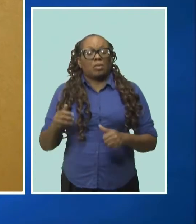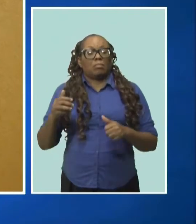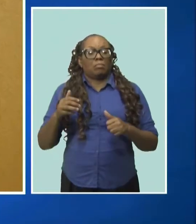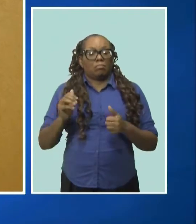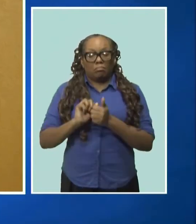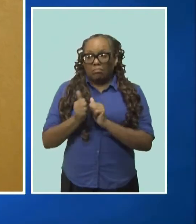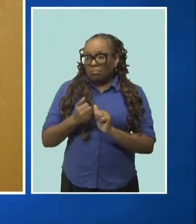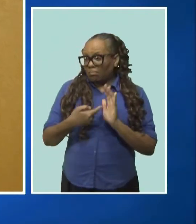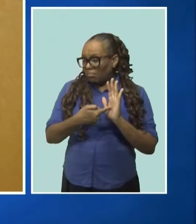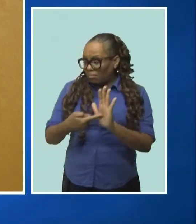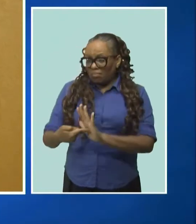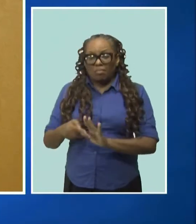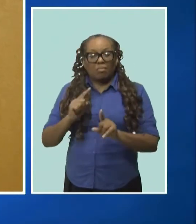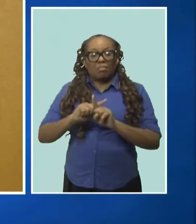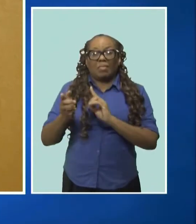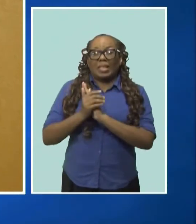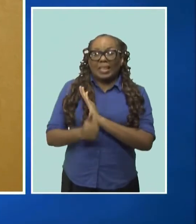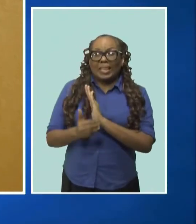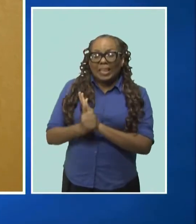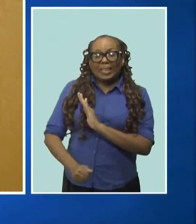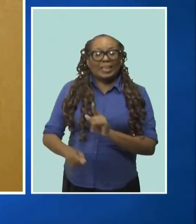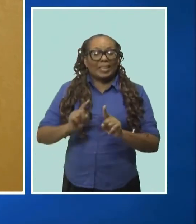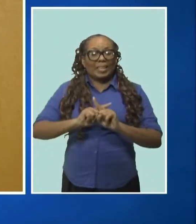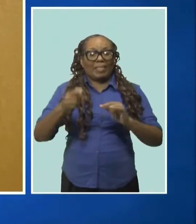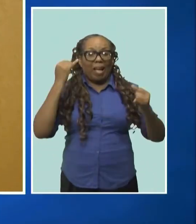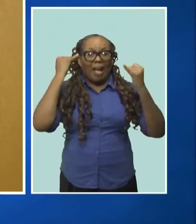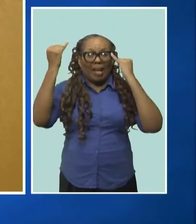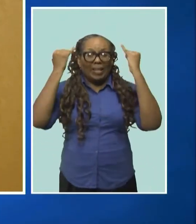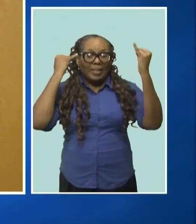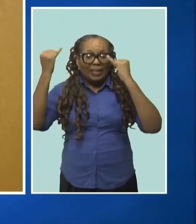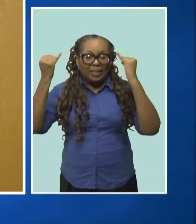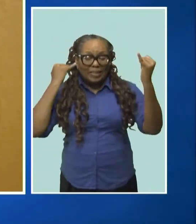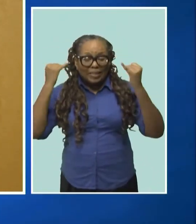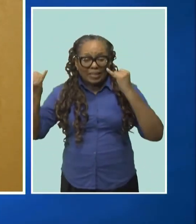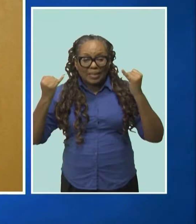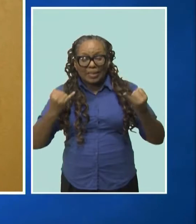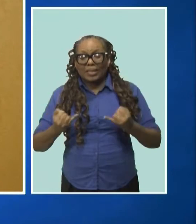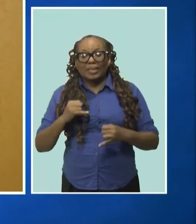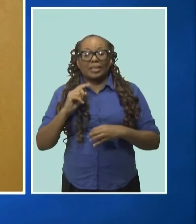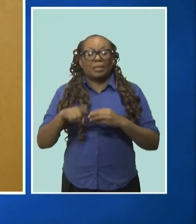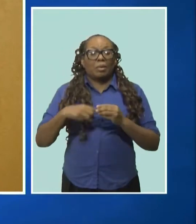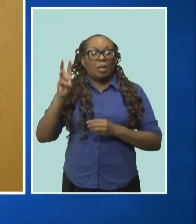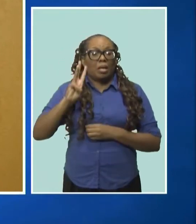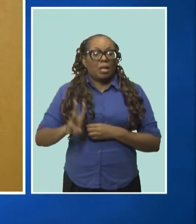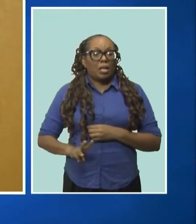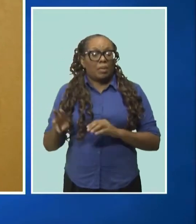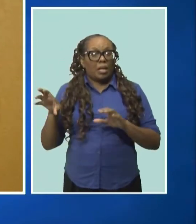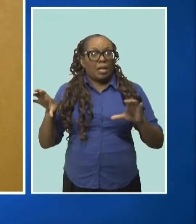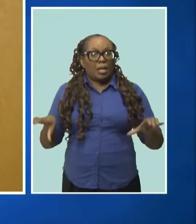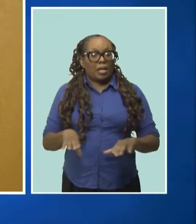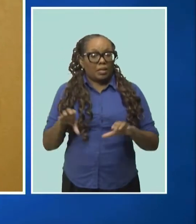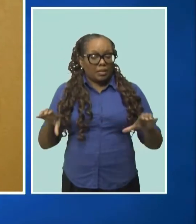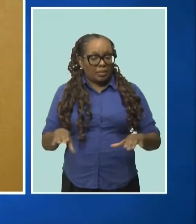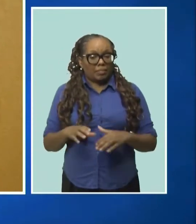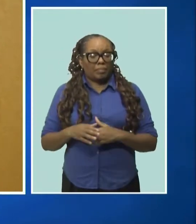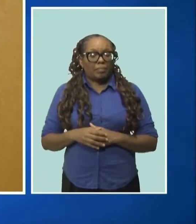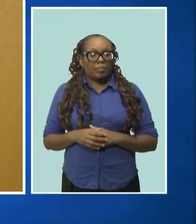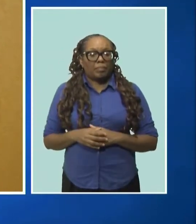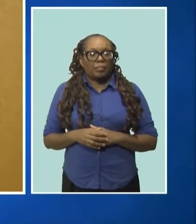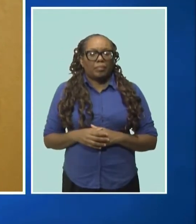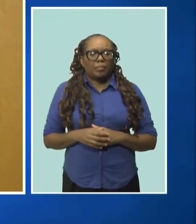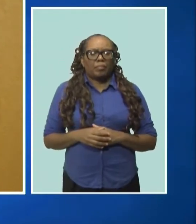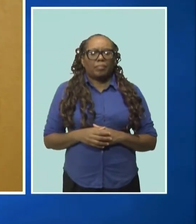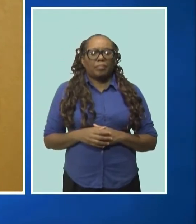and visualize their ideas on the theme for World Met Day at the front lines of climate action. There have been many